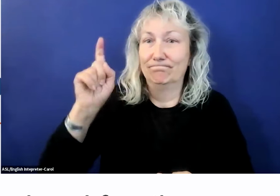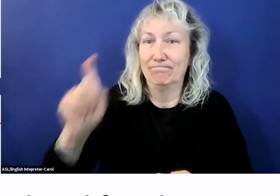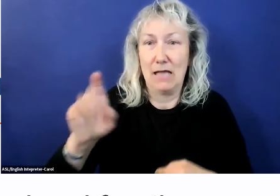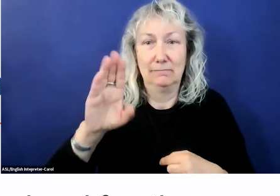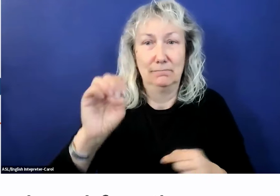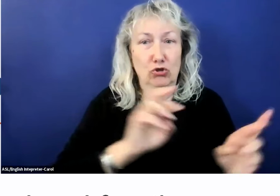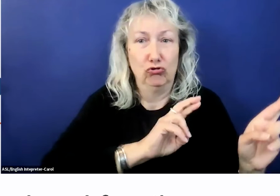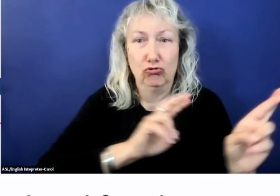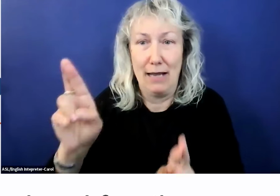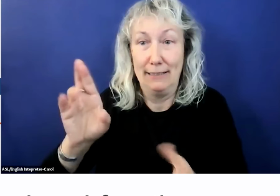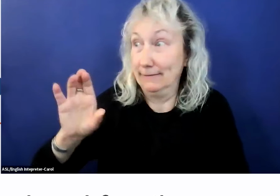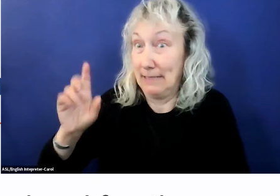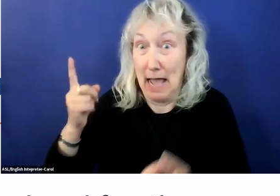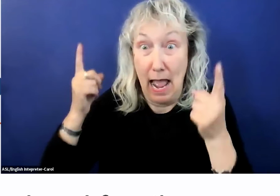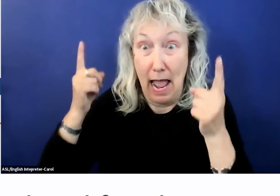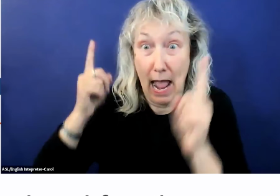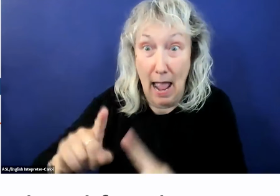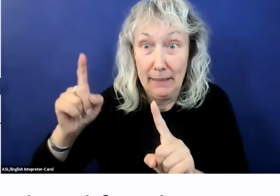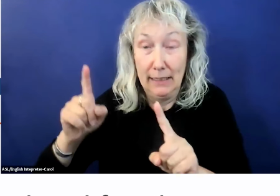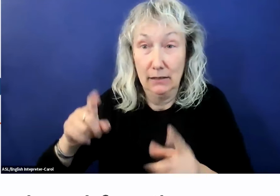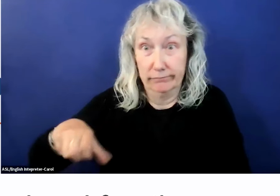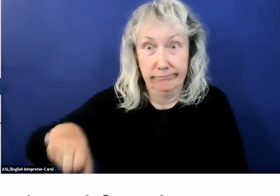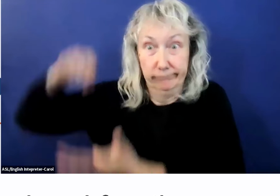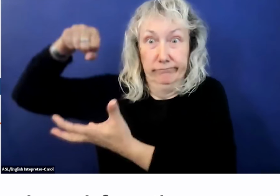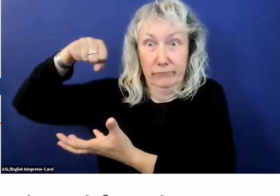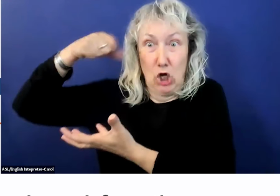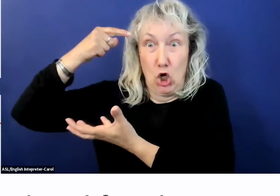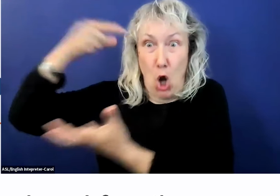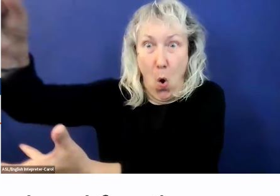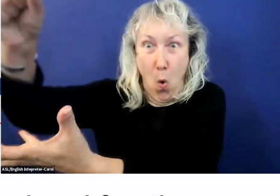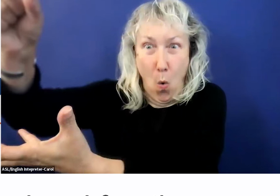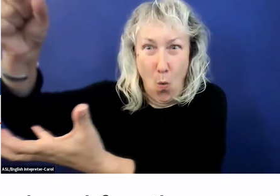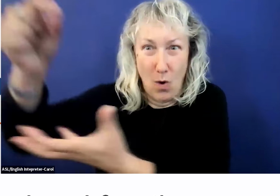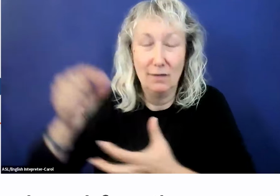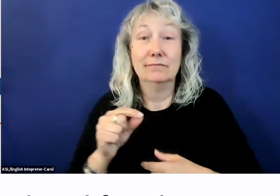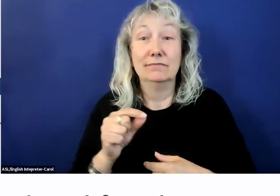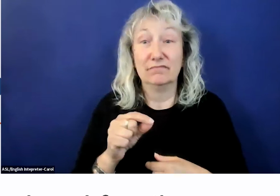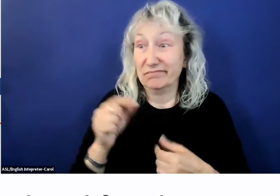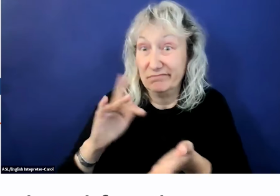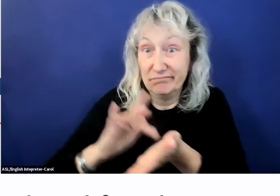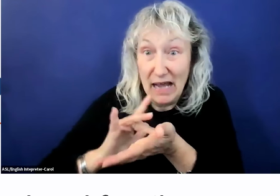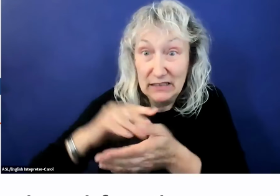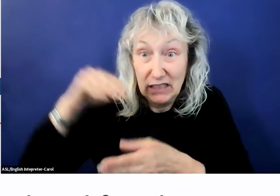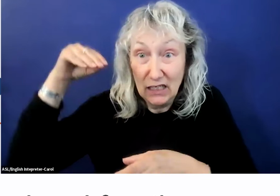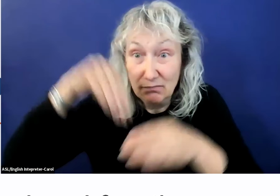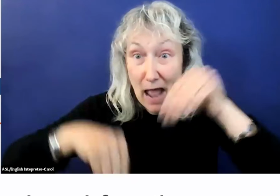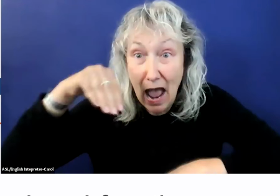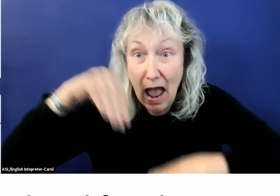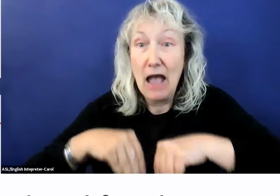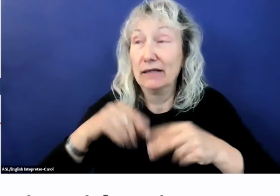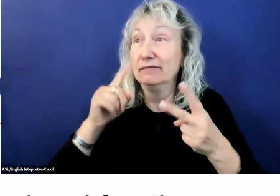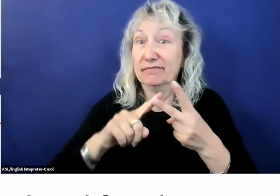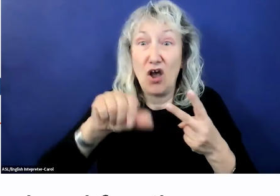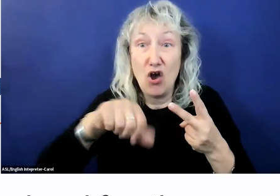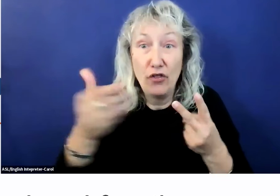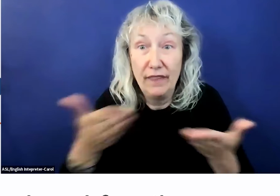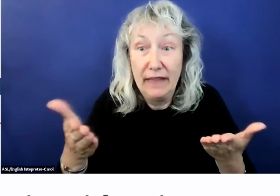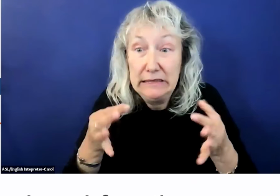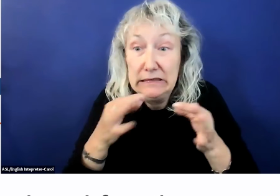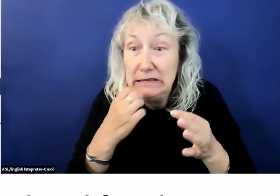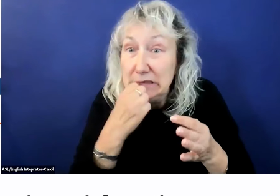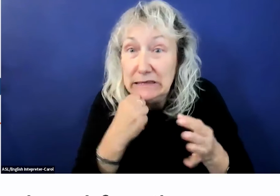ready. In this, you can include your necessary medications, among other critical items, so you can just grab this